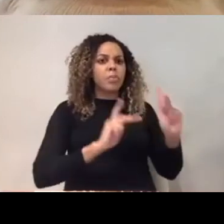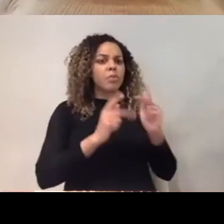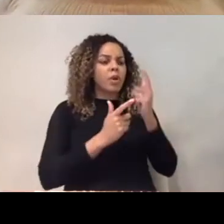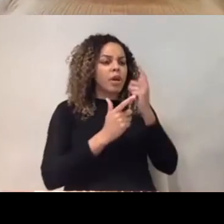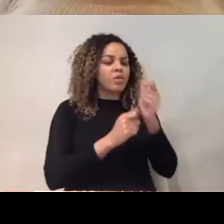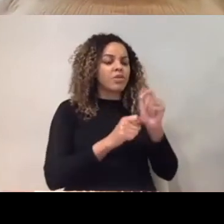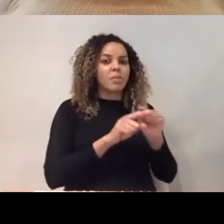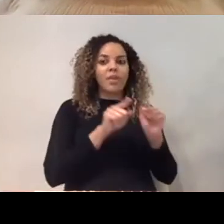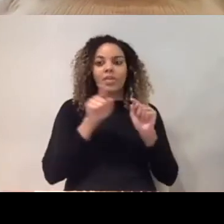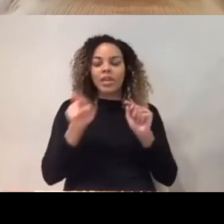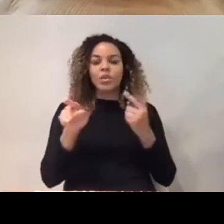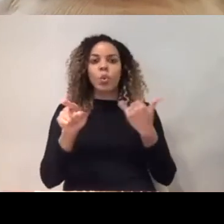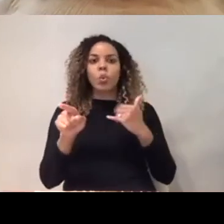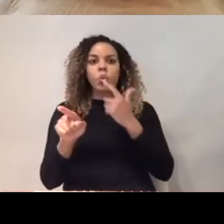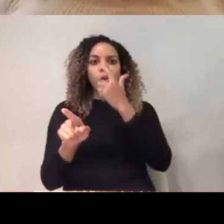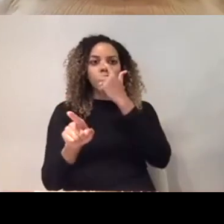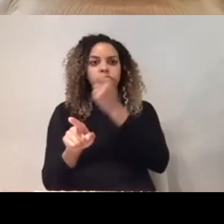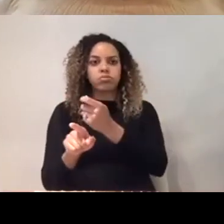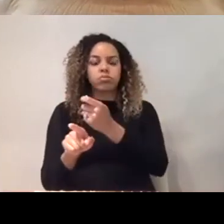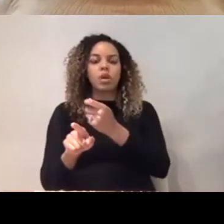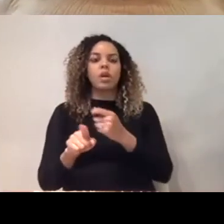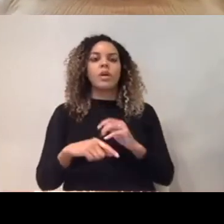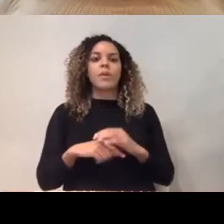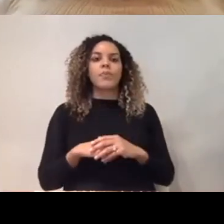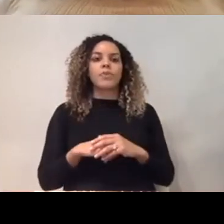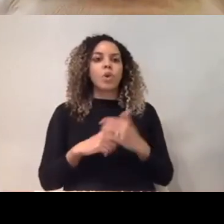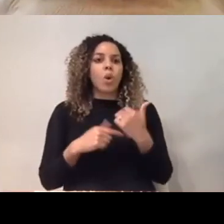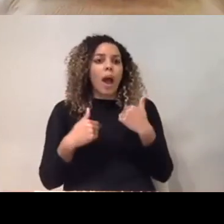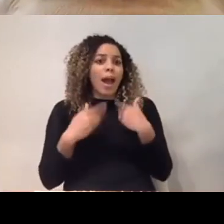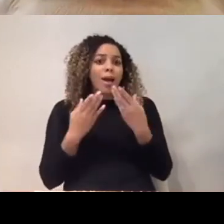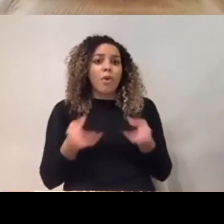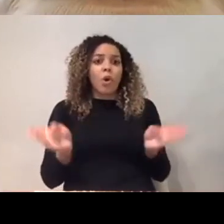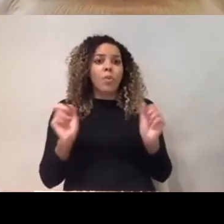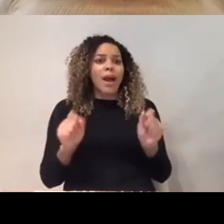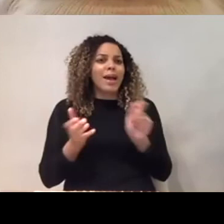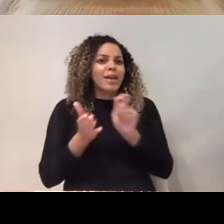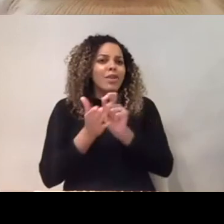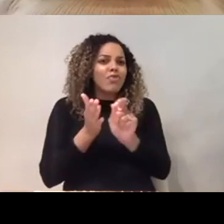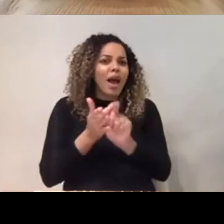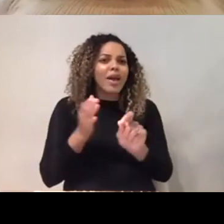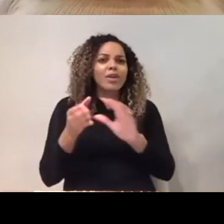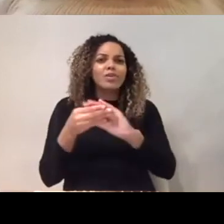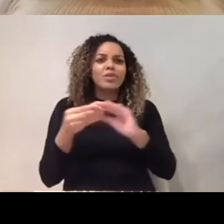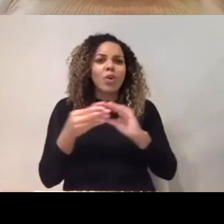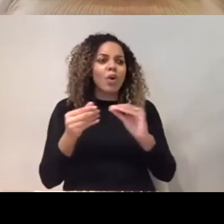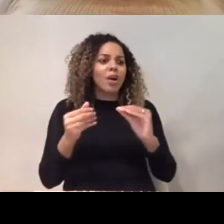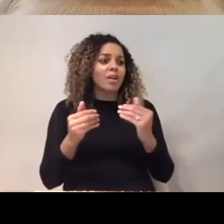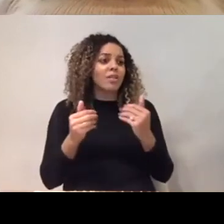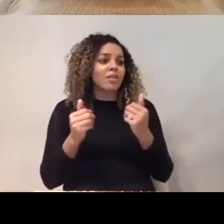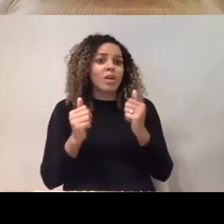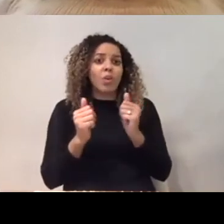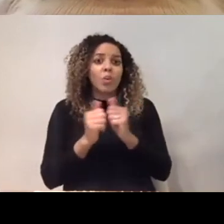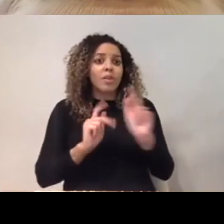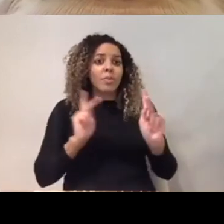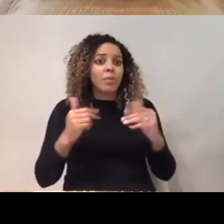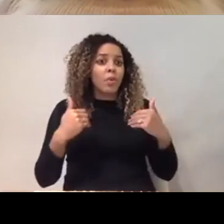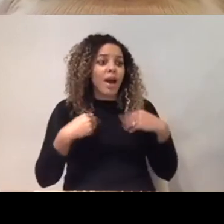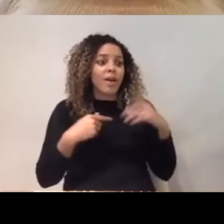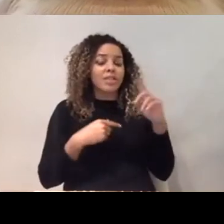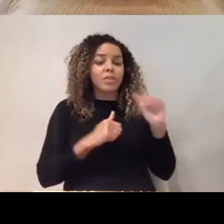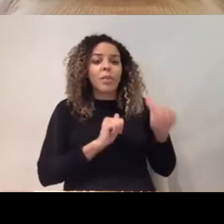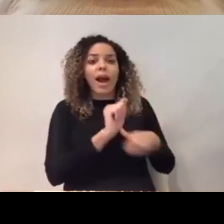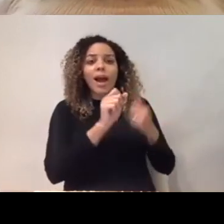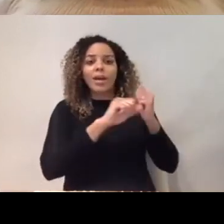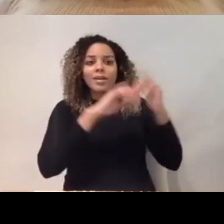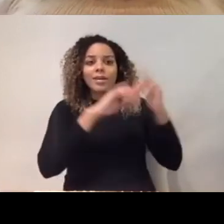but I'm kind of exempt from that. So I can write a story about people with disabilities behind the camera, and I don't worry about how many hits it's